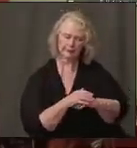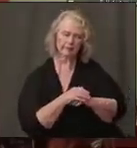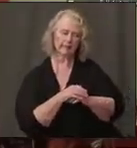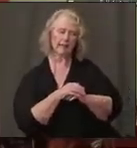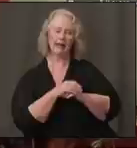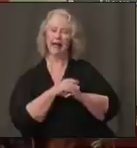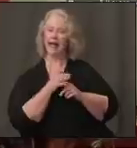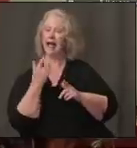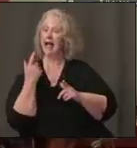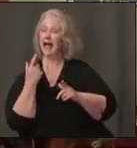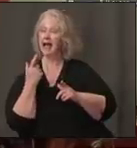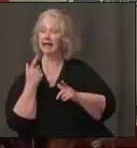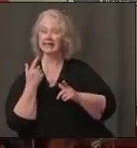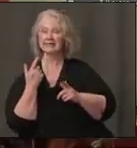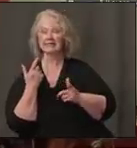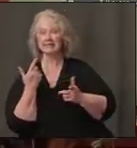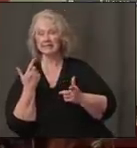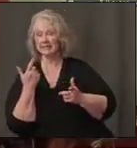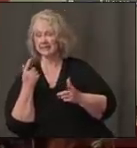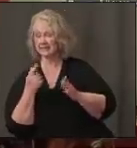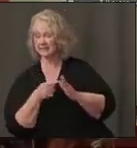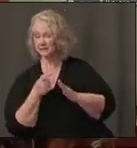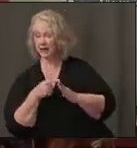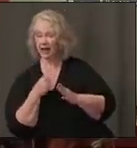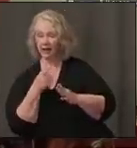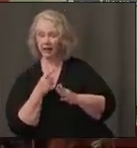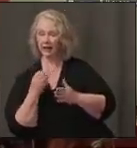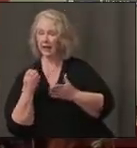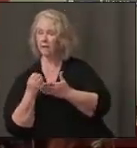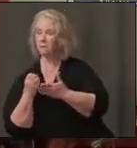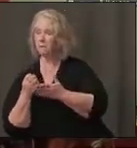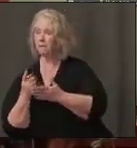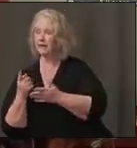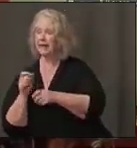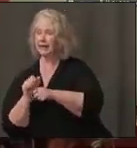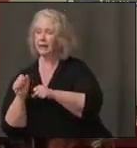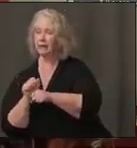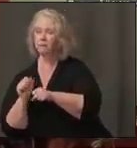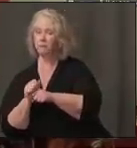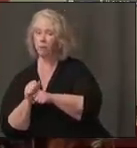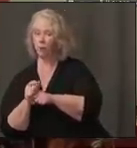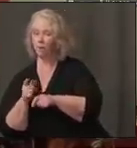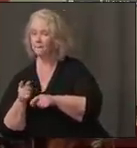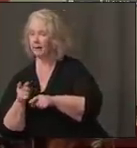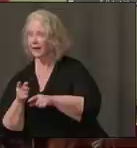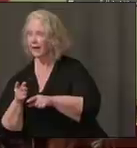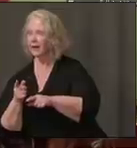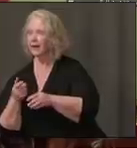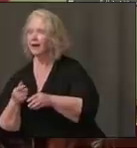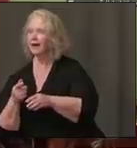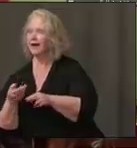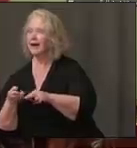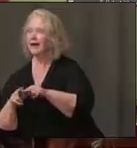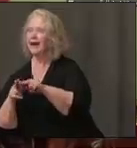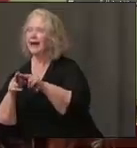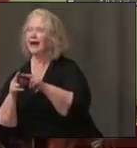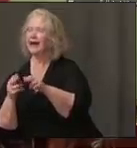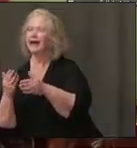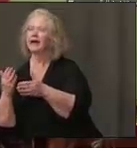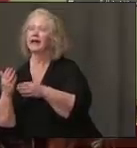up, the death rate certainly goes up. I mean, these certainly get kind of into squishy things. But did that play any